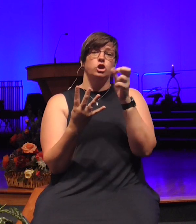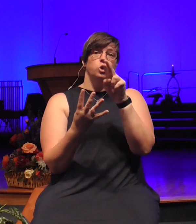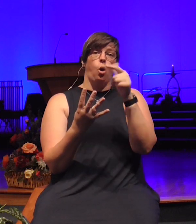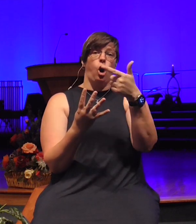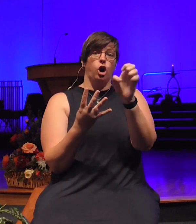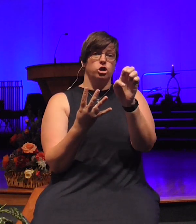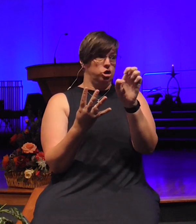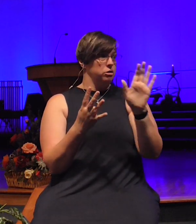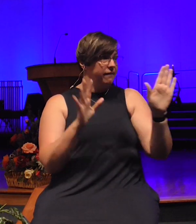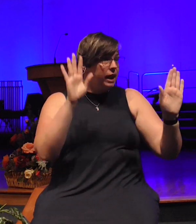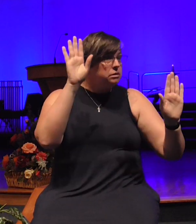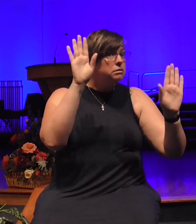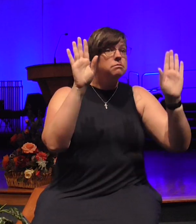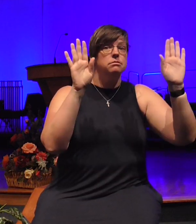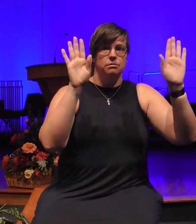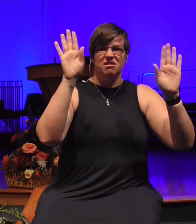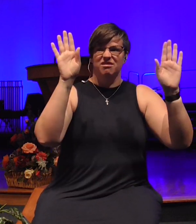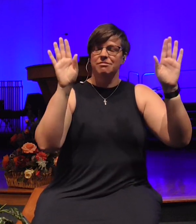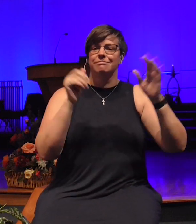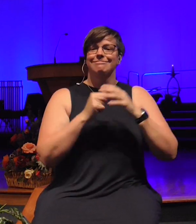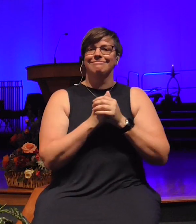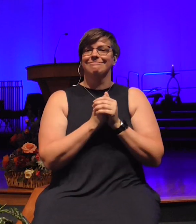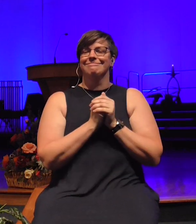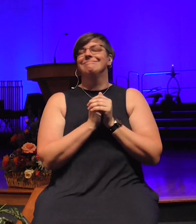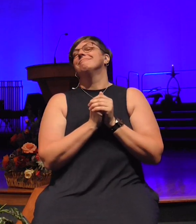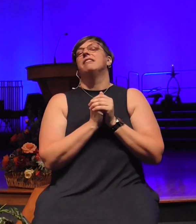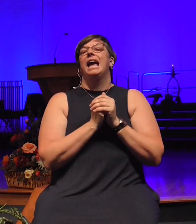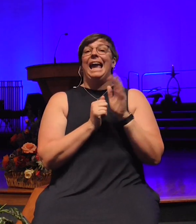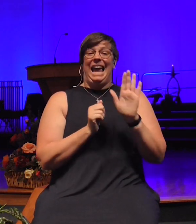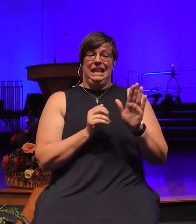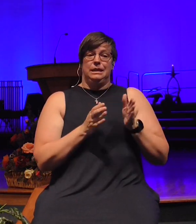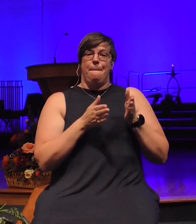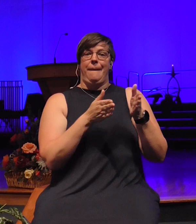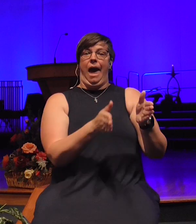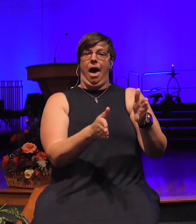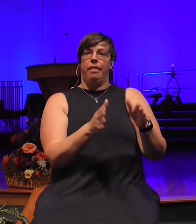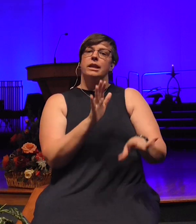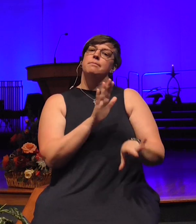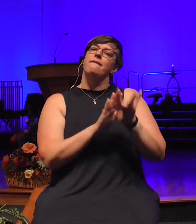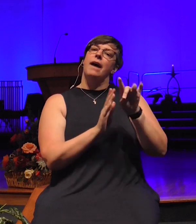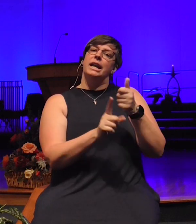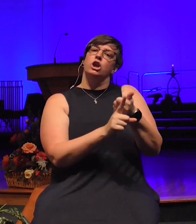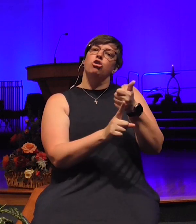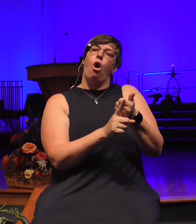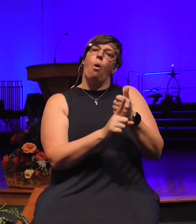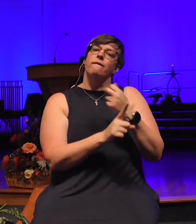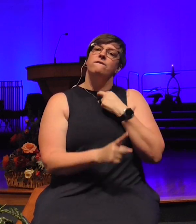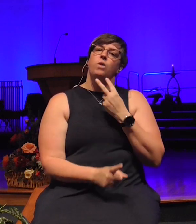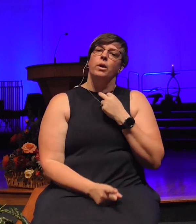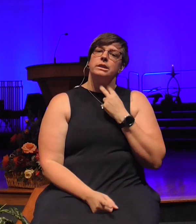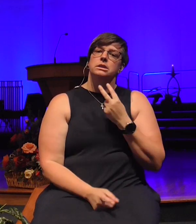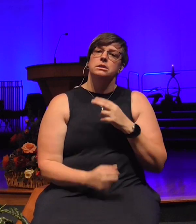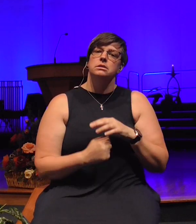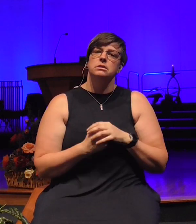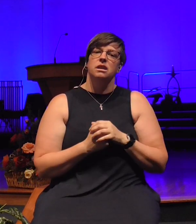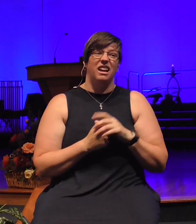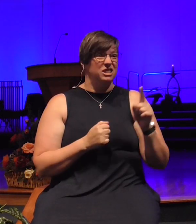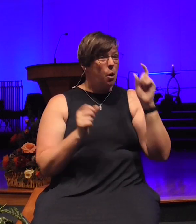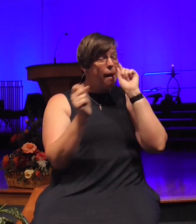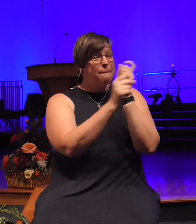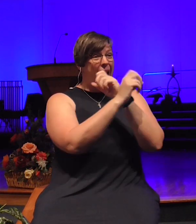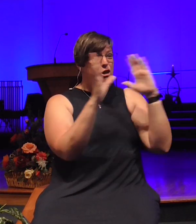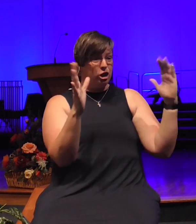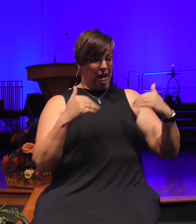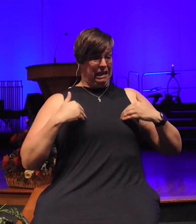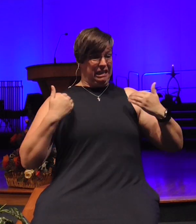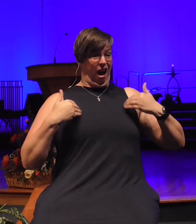George's path through the Beatles is all about finding your own voice. Imagine that being a young songwriter and